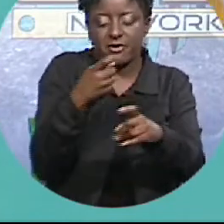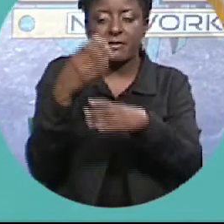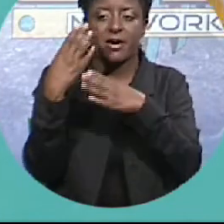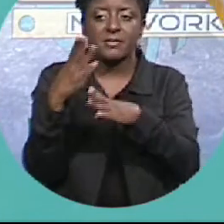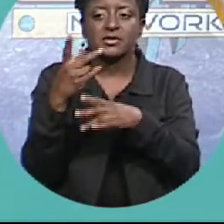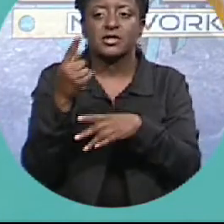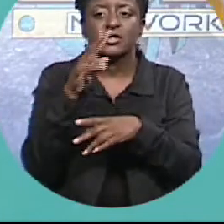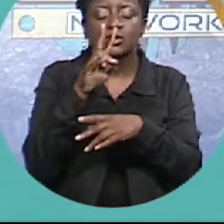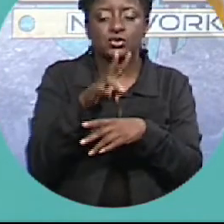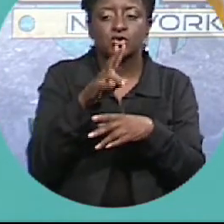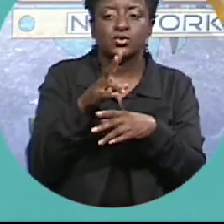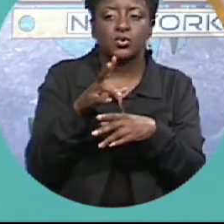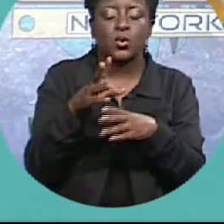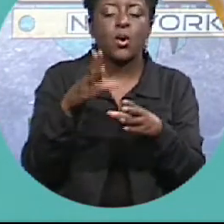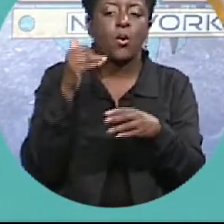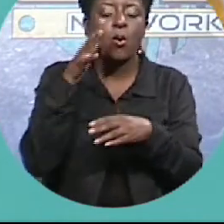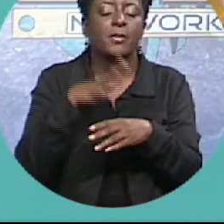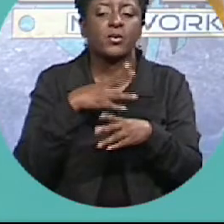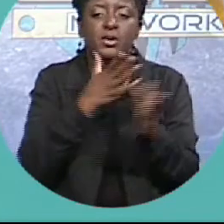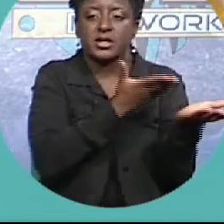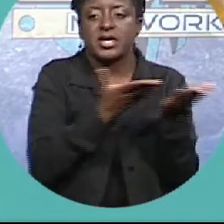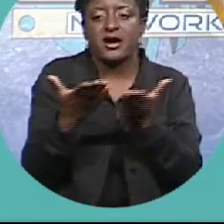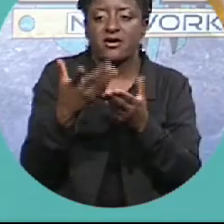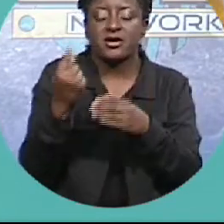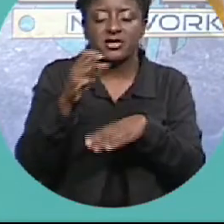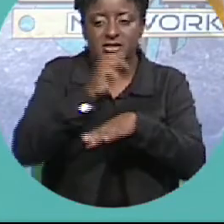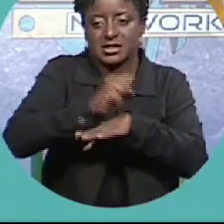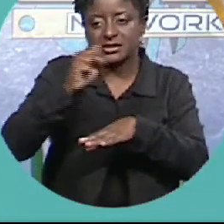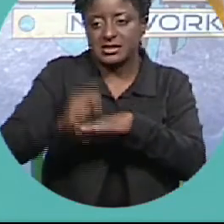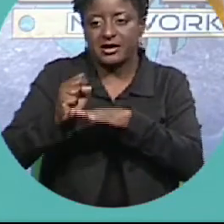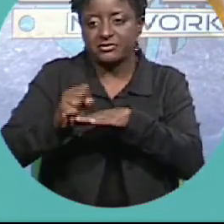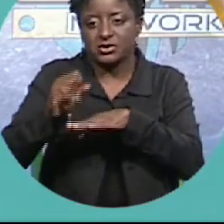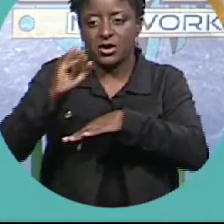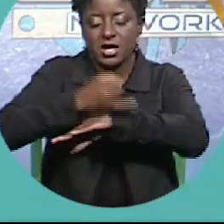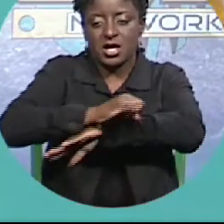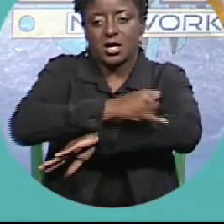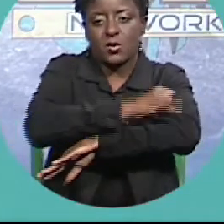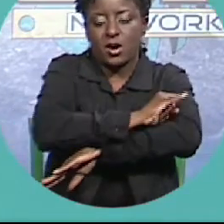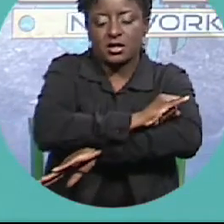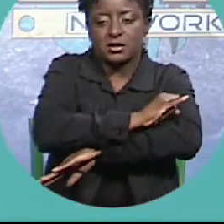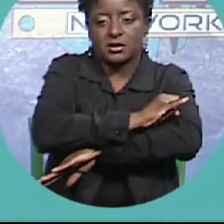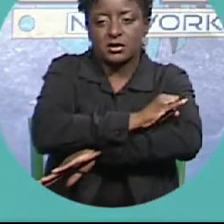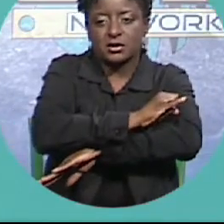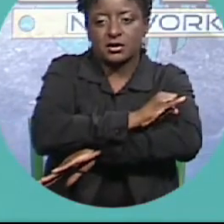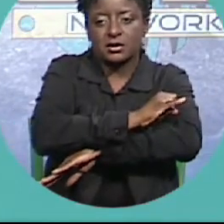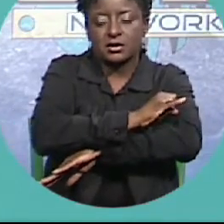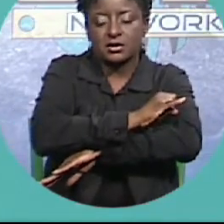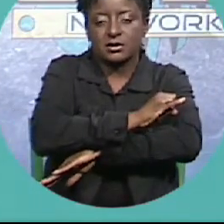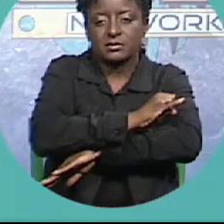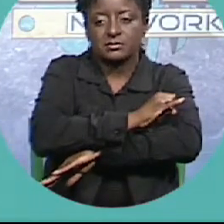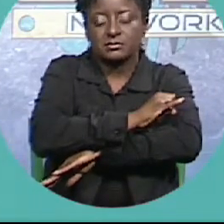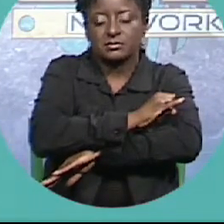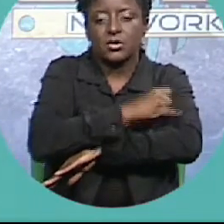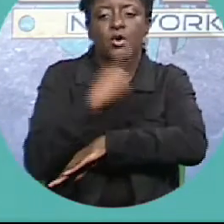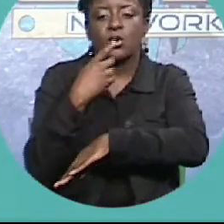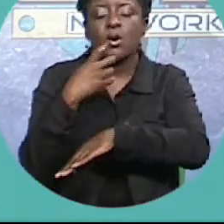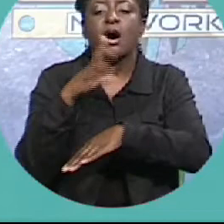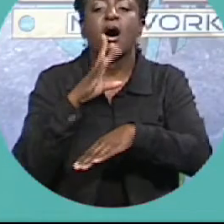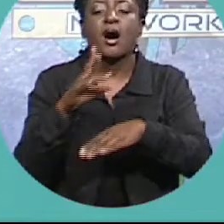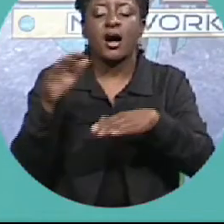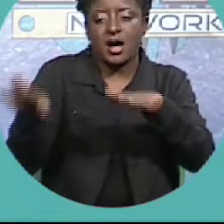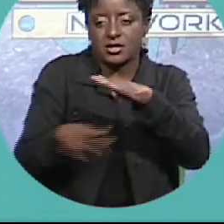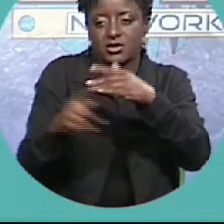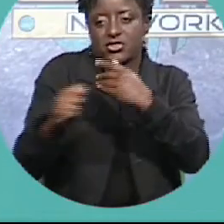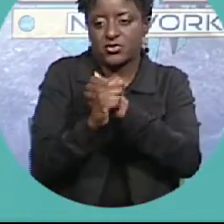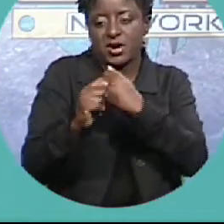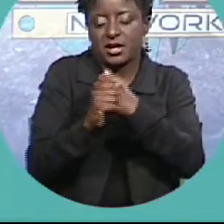Romanian women were taking the San Salvador rock iguanas, which are native to the Bahamas and classed as being under threat of extinction, onto